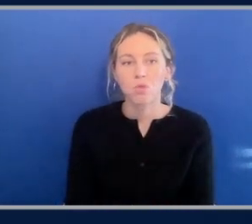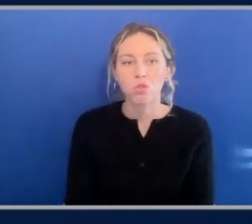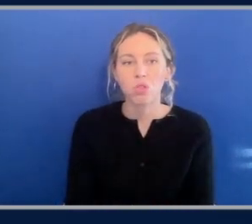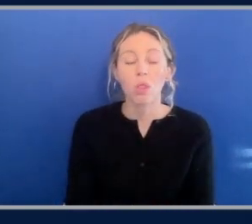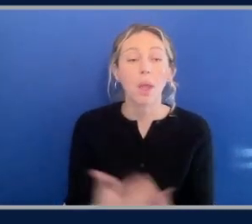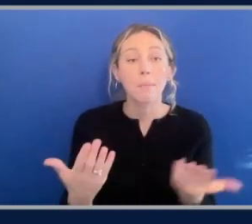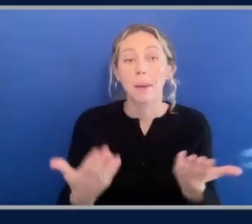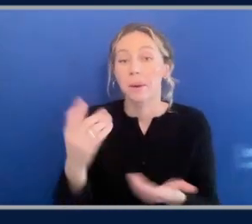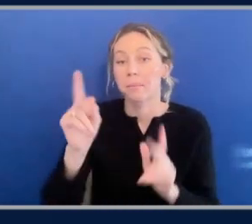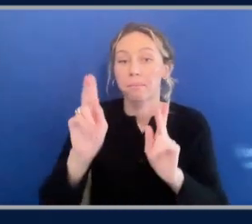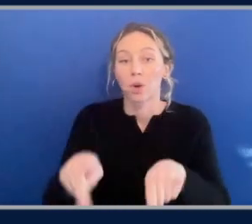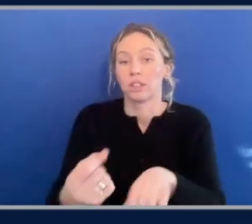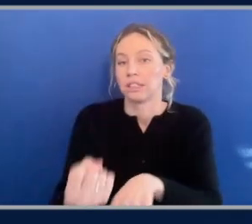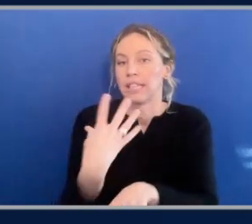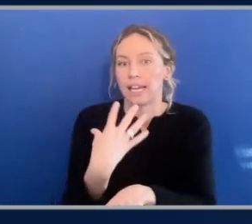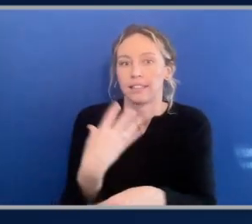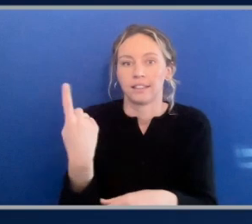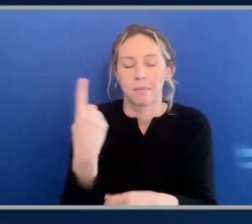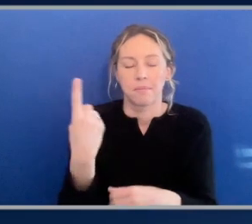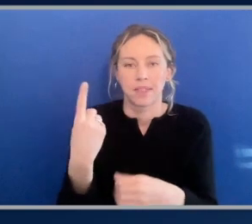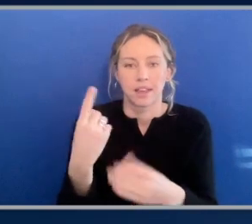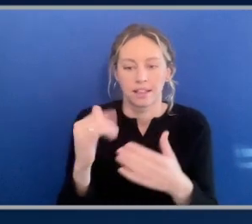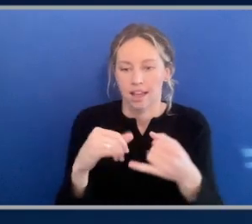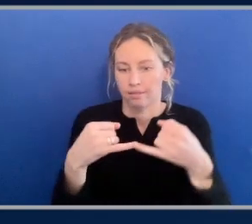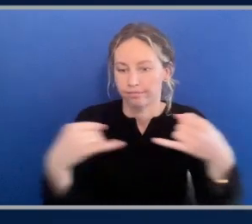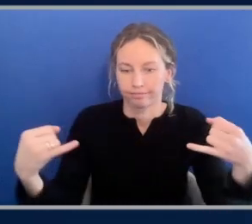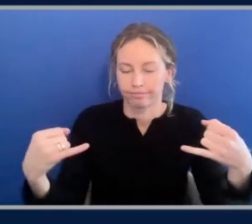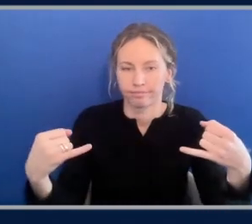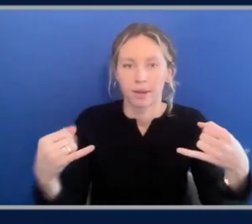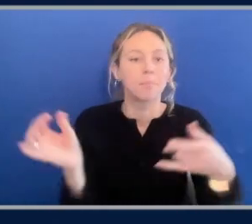could send a string that somehow misses the escape